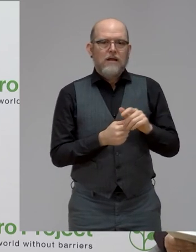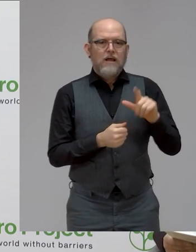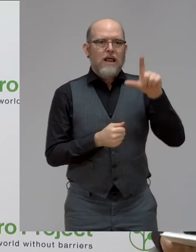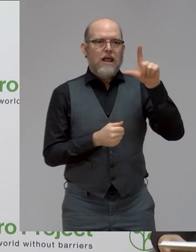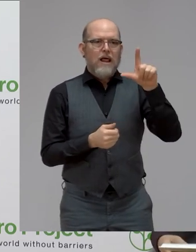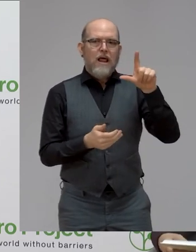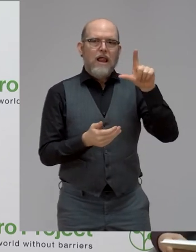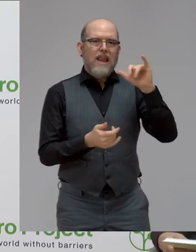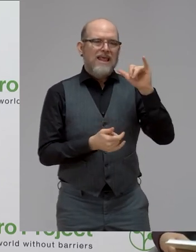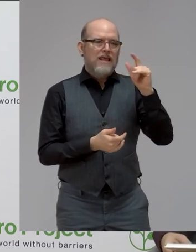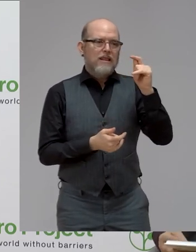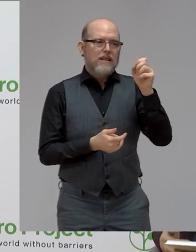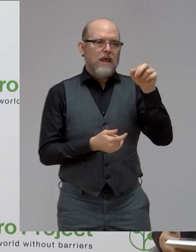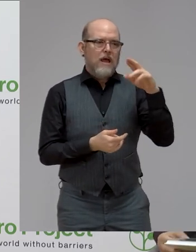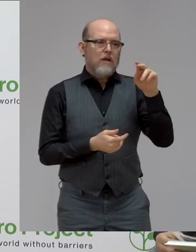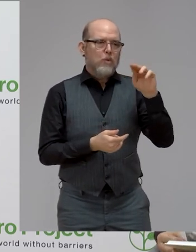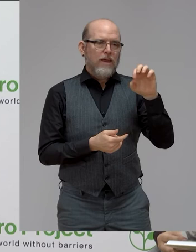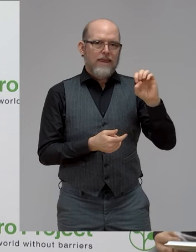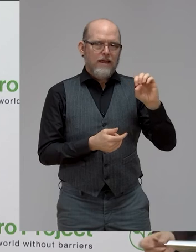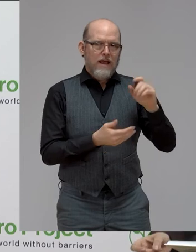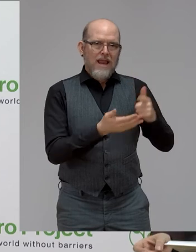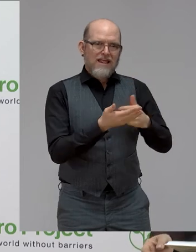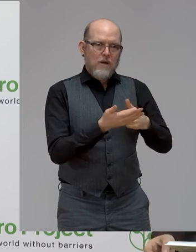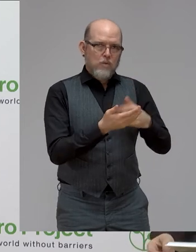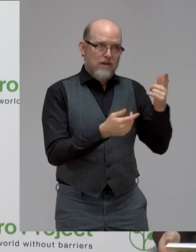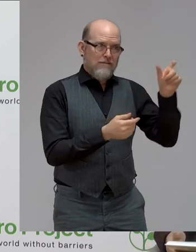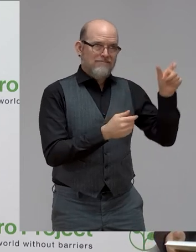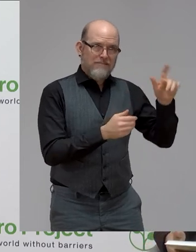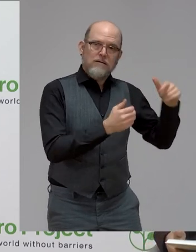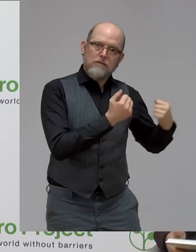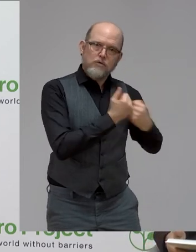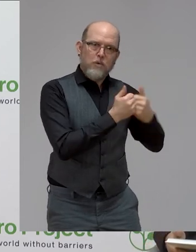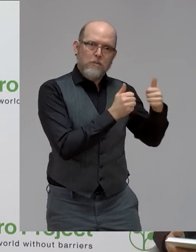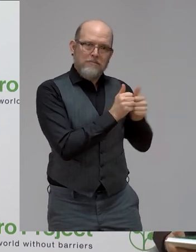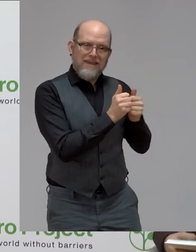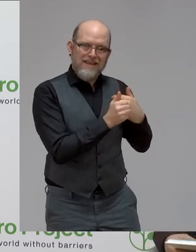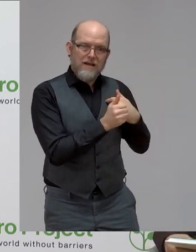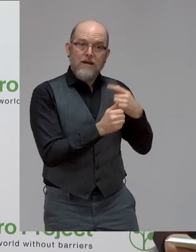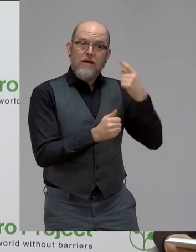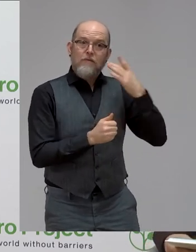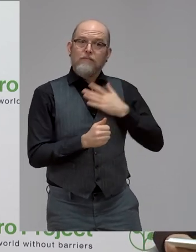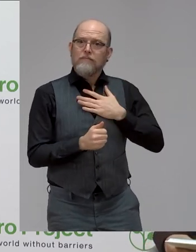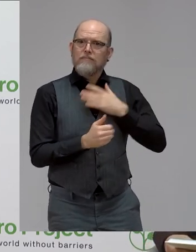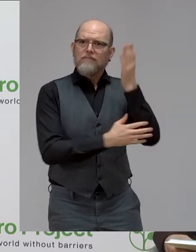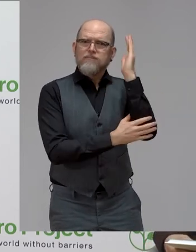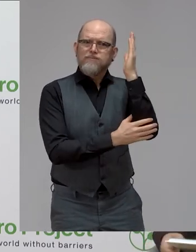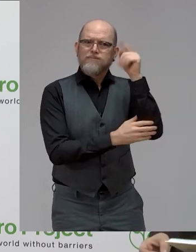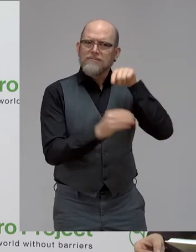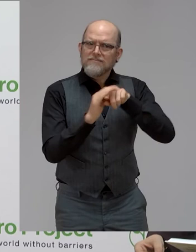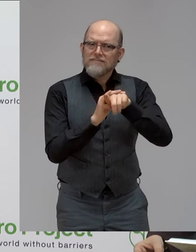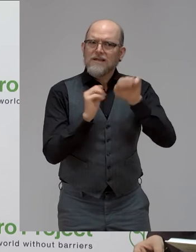Sehbehinderte. From my lectures, I get all the books and the information sheets in